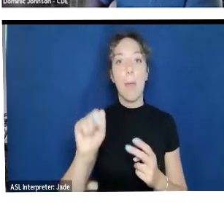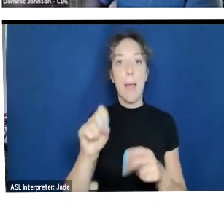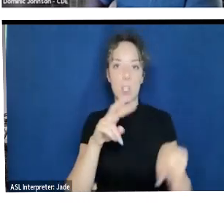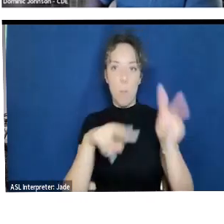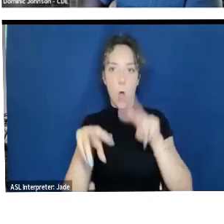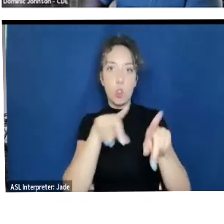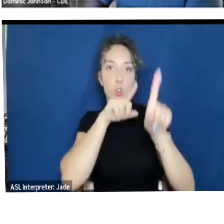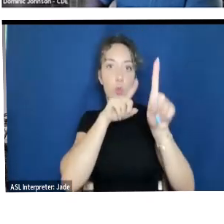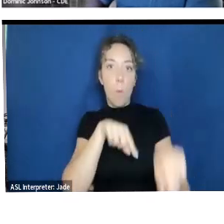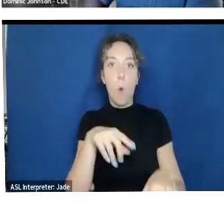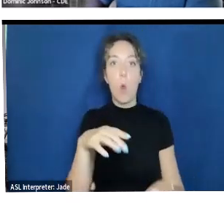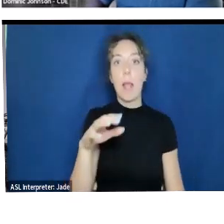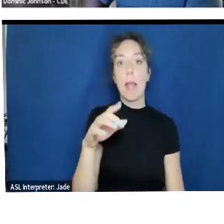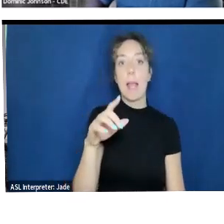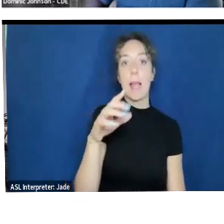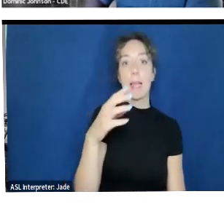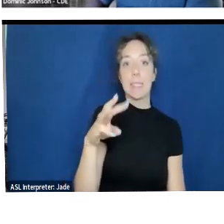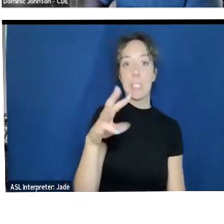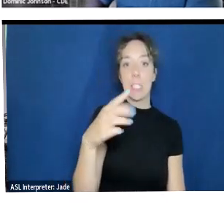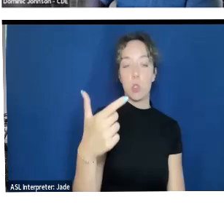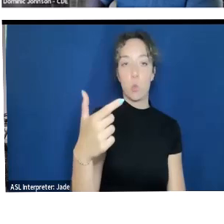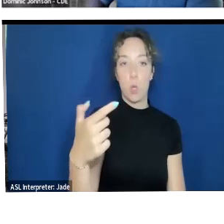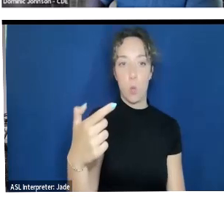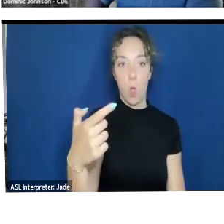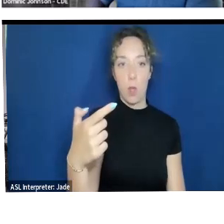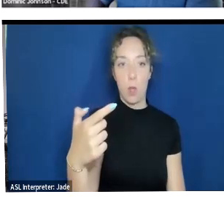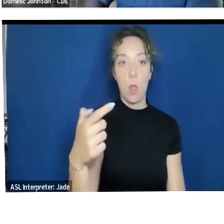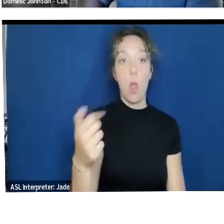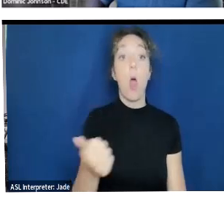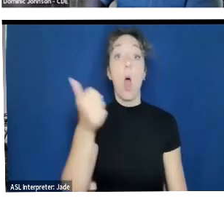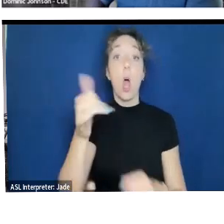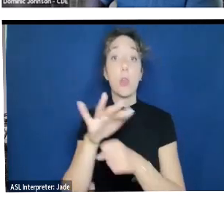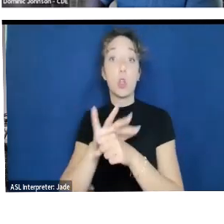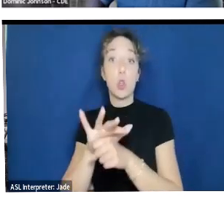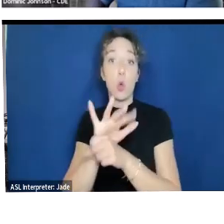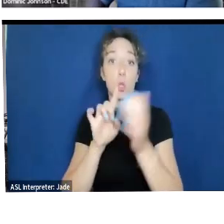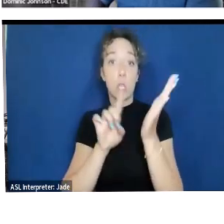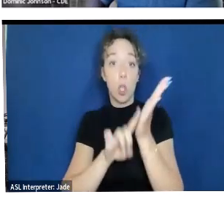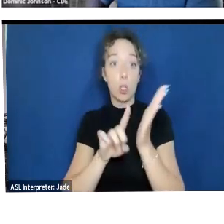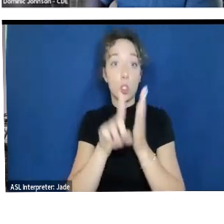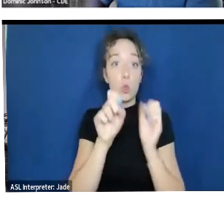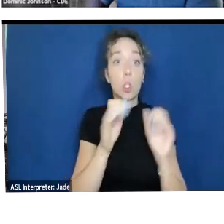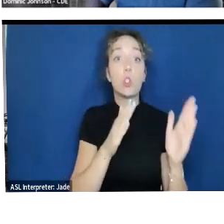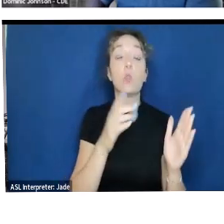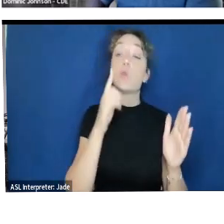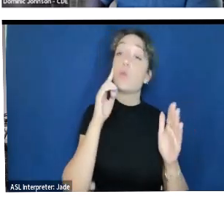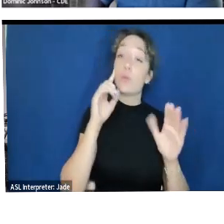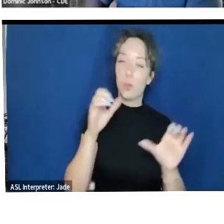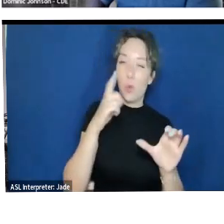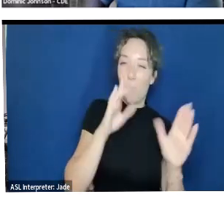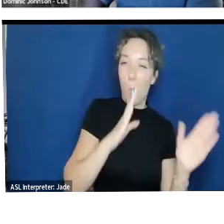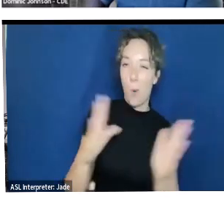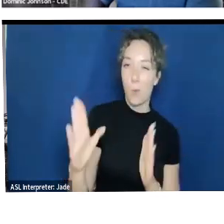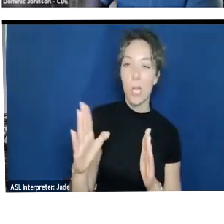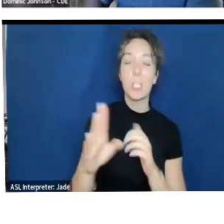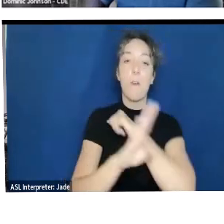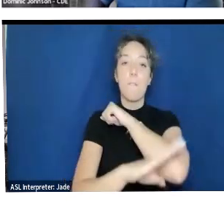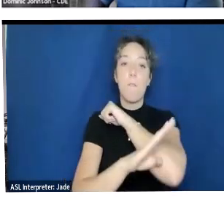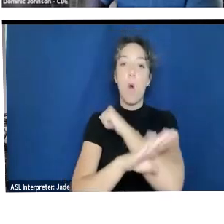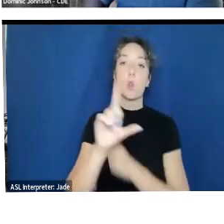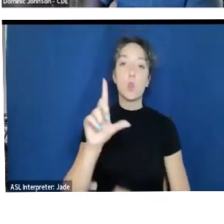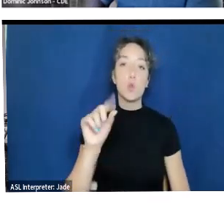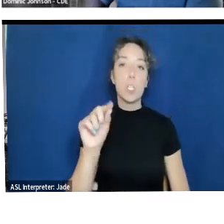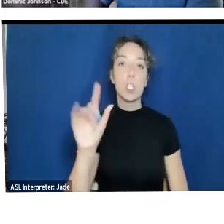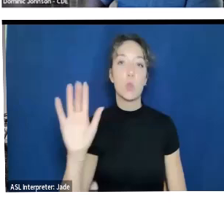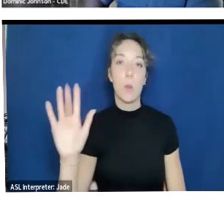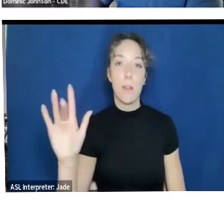auditing you can do in preparation for fall 1 of 2025, as well as some potential